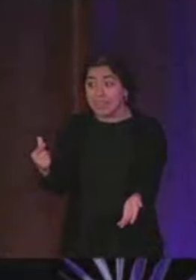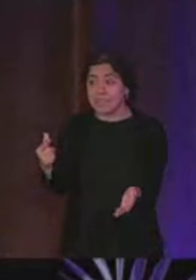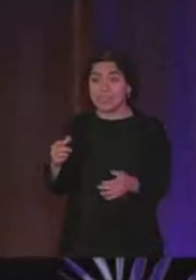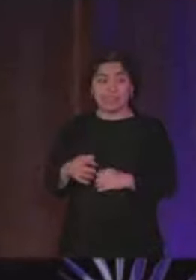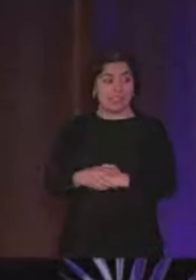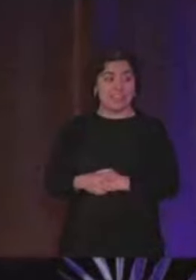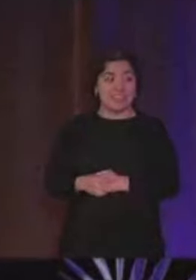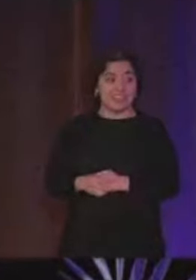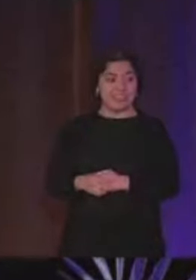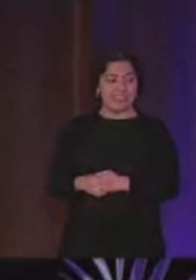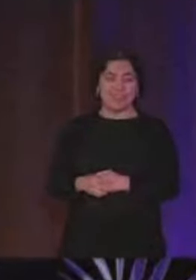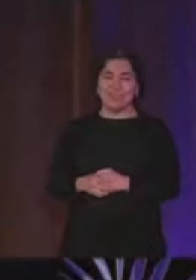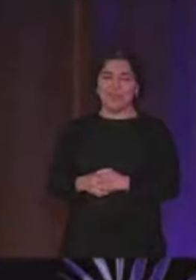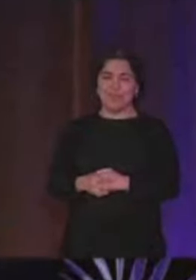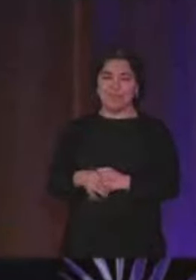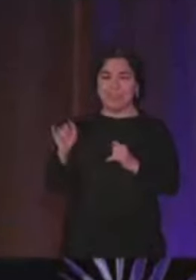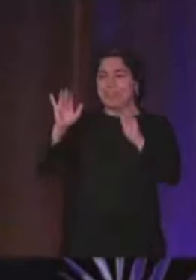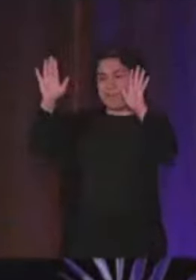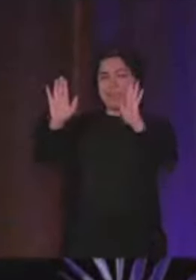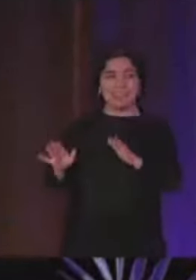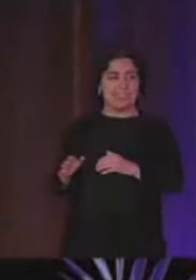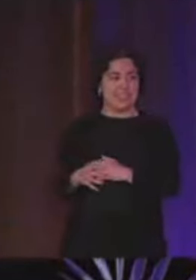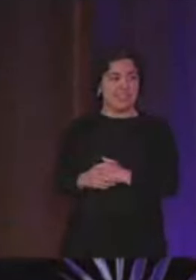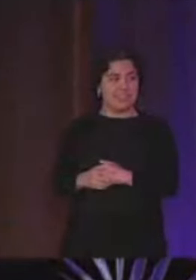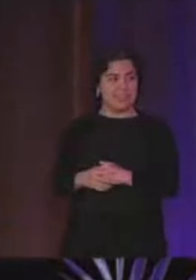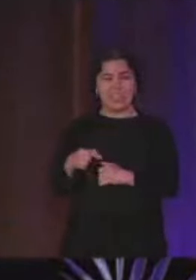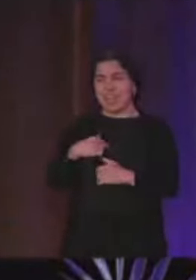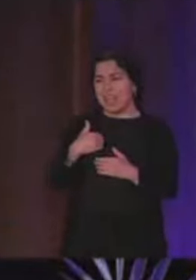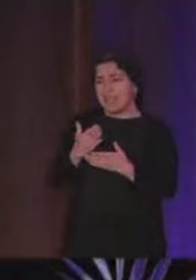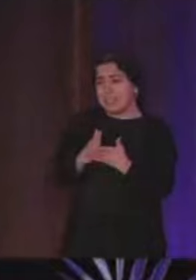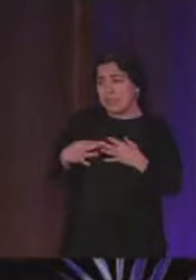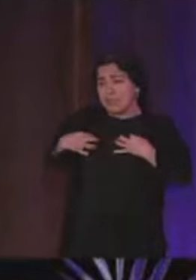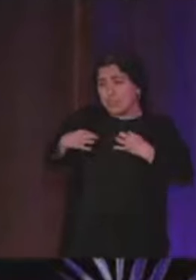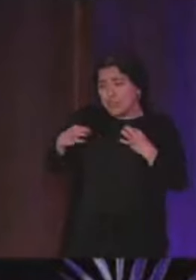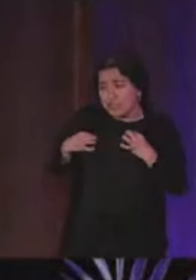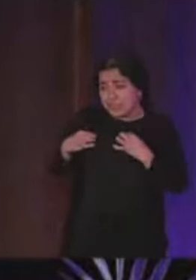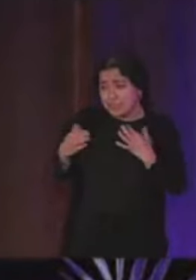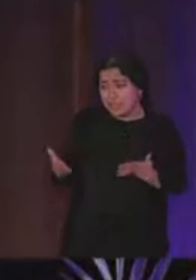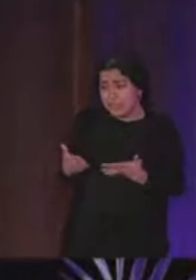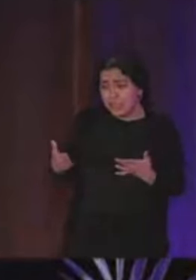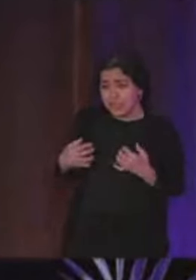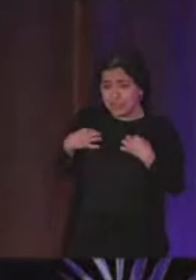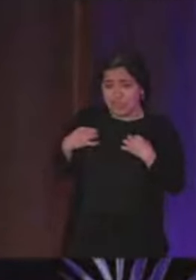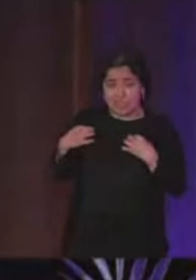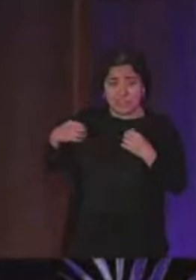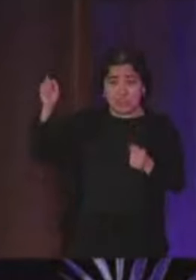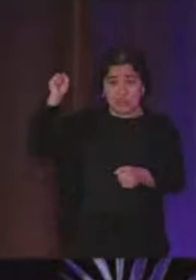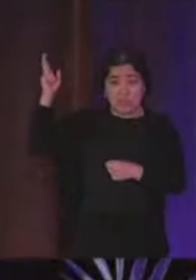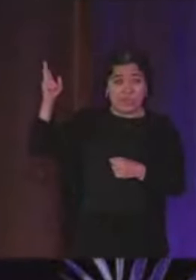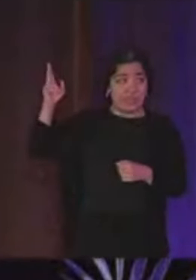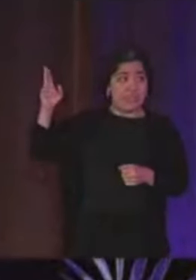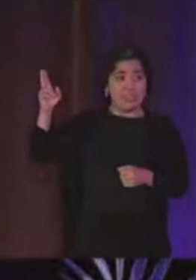cool. That's amazing. I have some T-shirts here. I think, okay.